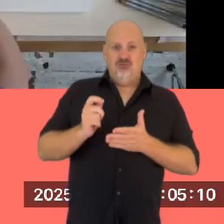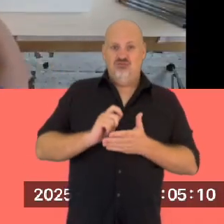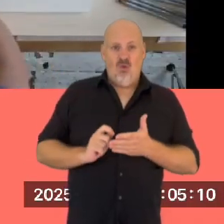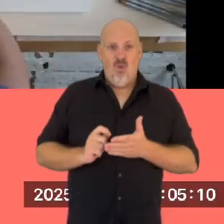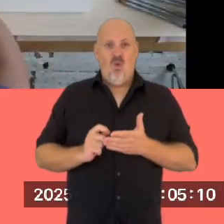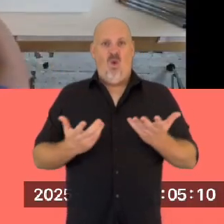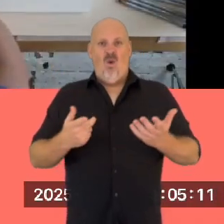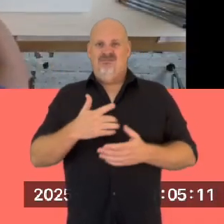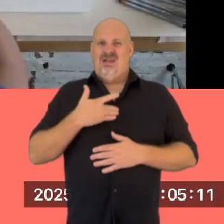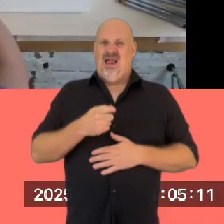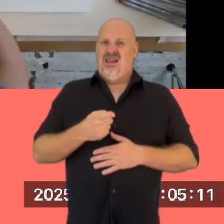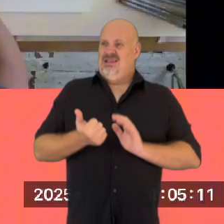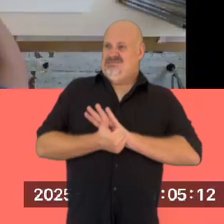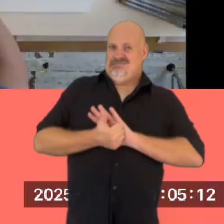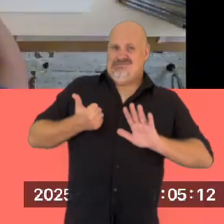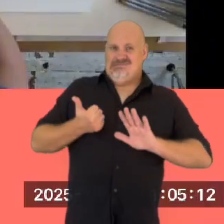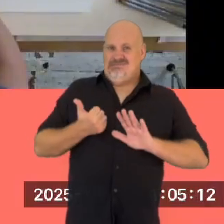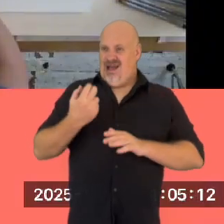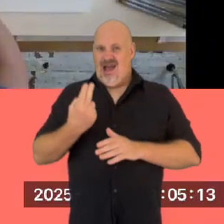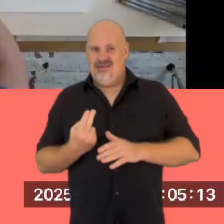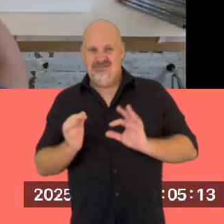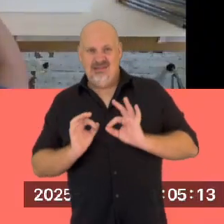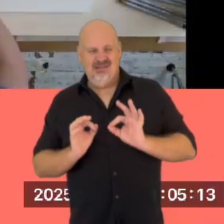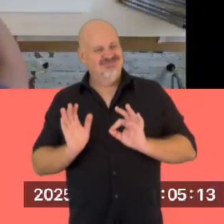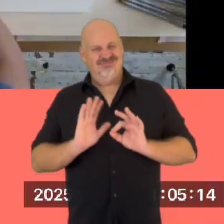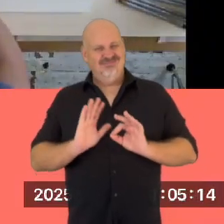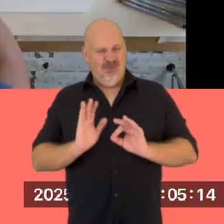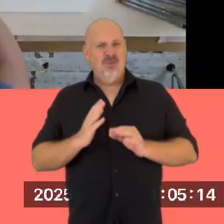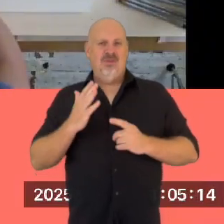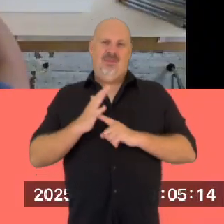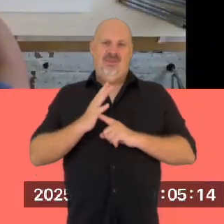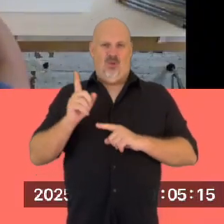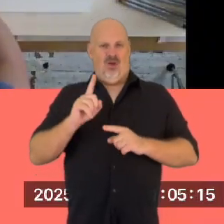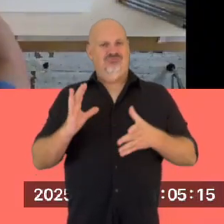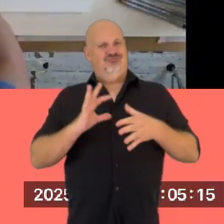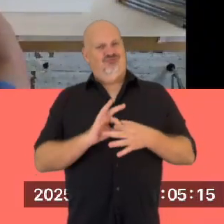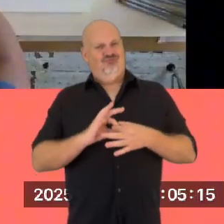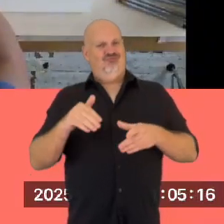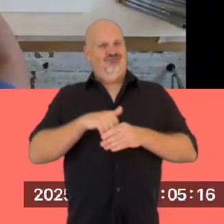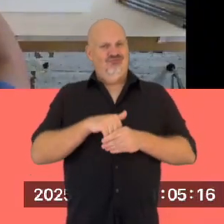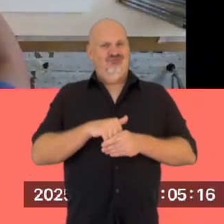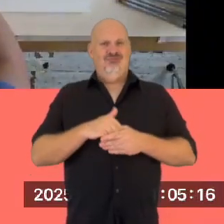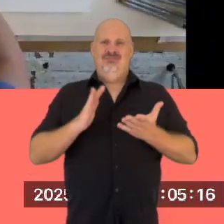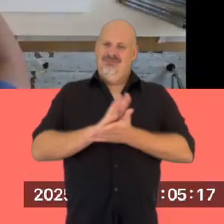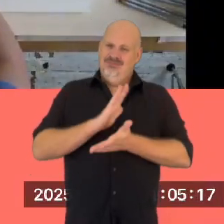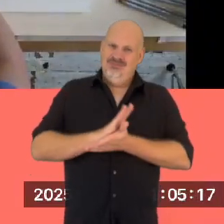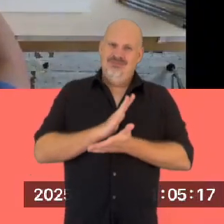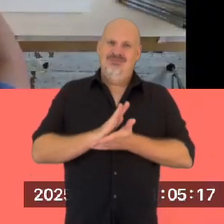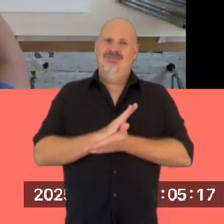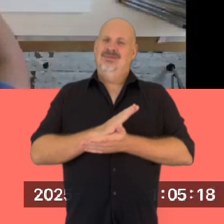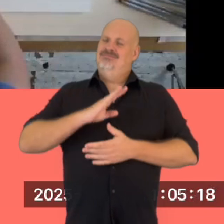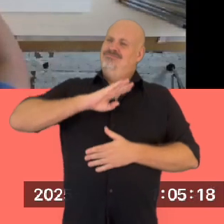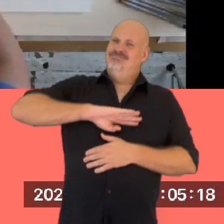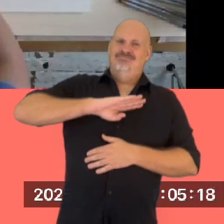if you've never drawn before or feel that you're not very good at art. It's all about the participation, and I hope that you'll